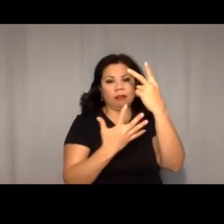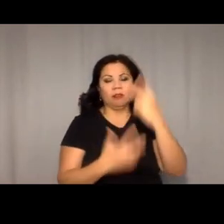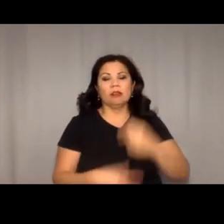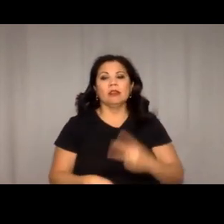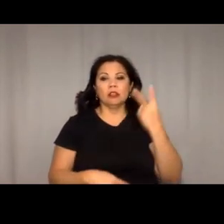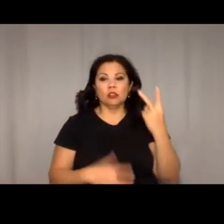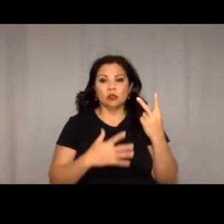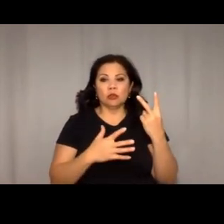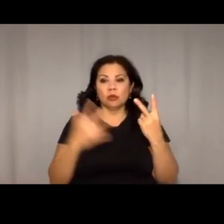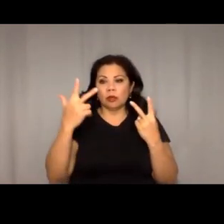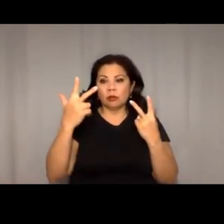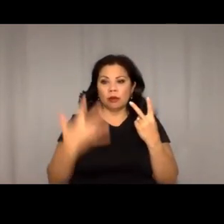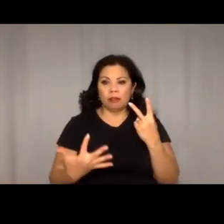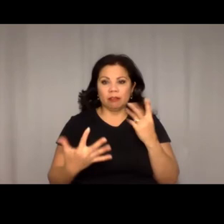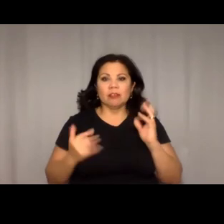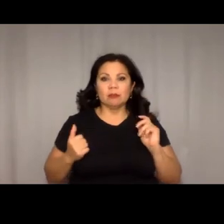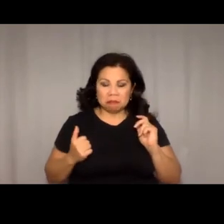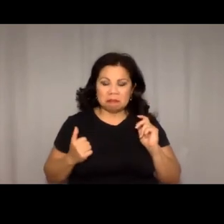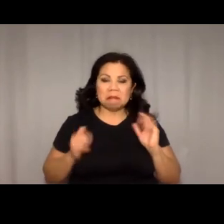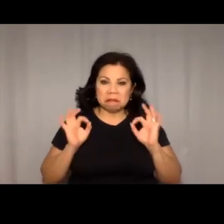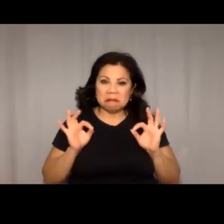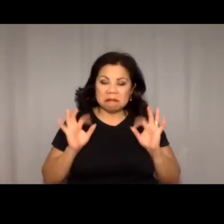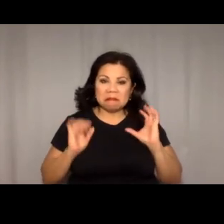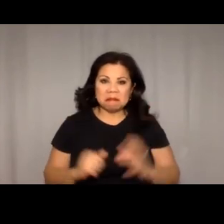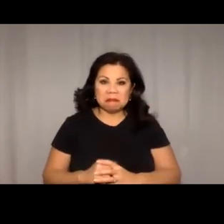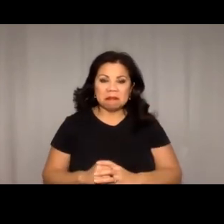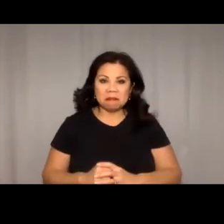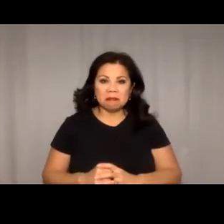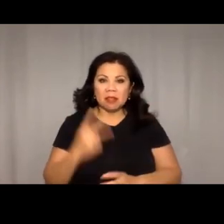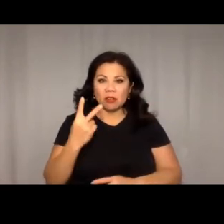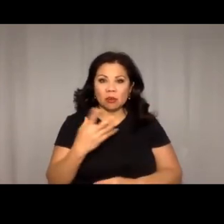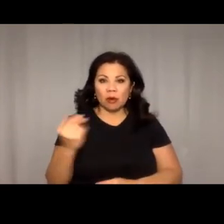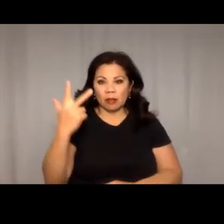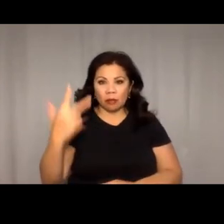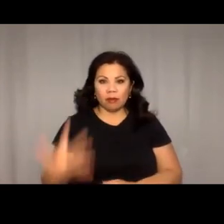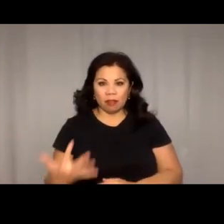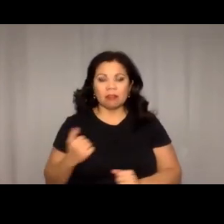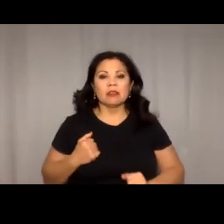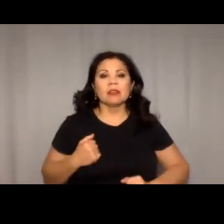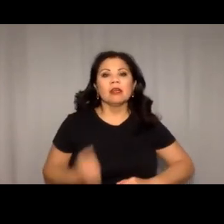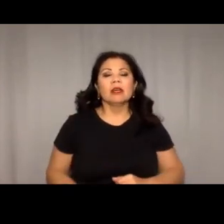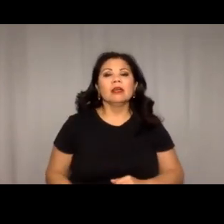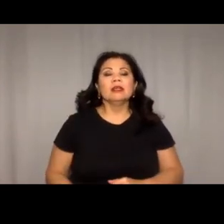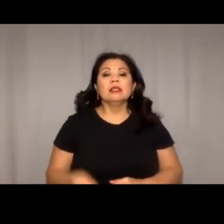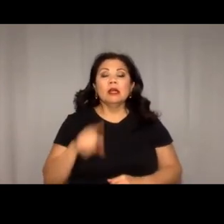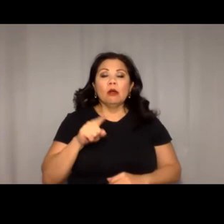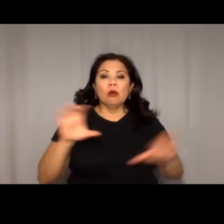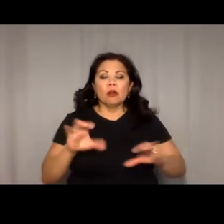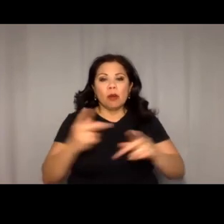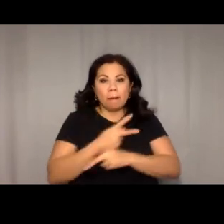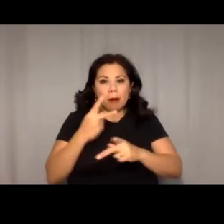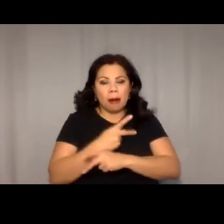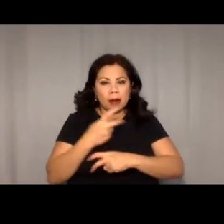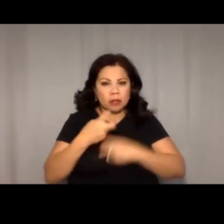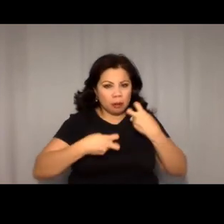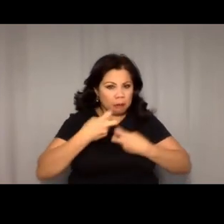2 3/5. Perfect. There we go. 2 3/5. So if you're doing a multiplication